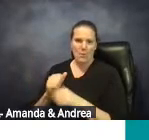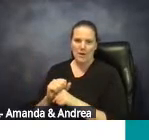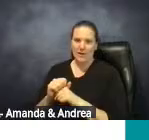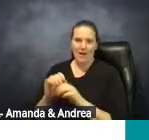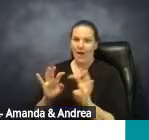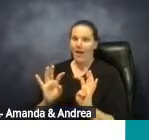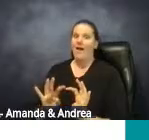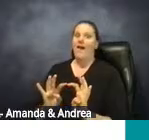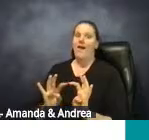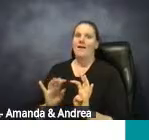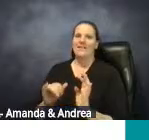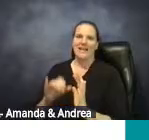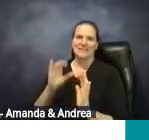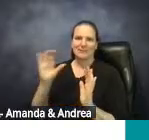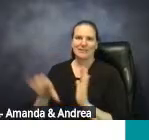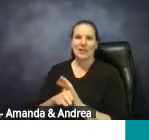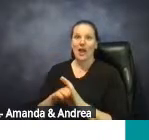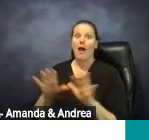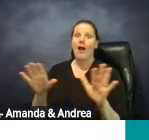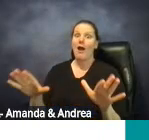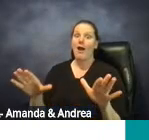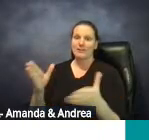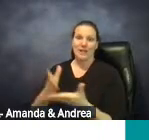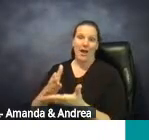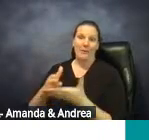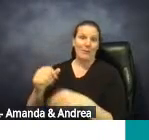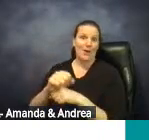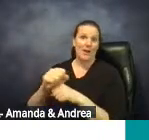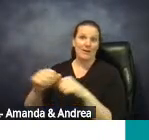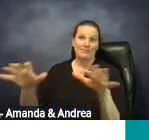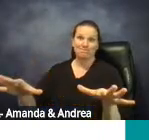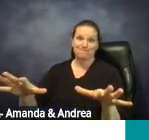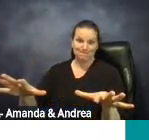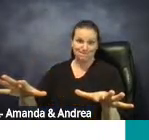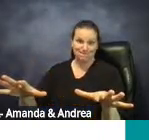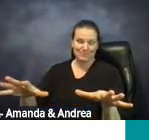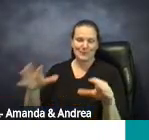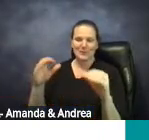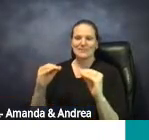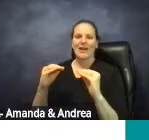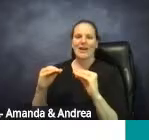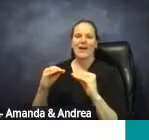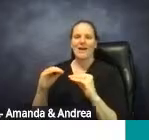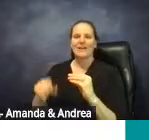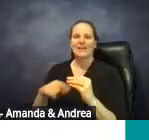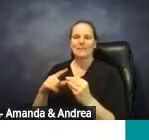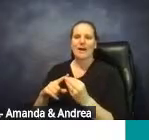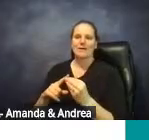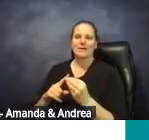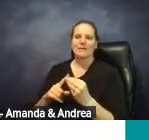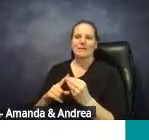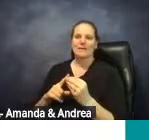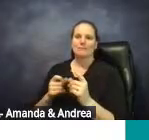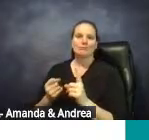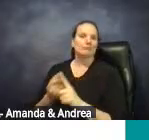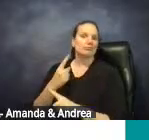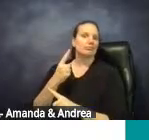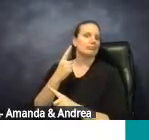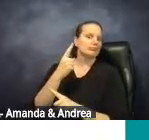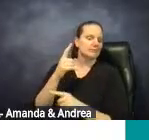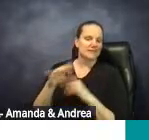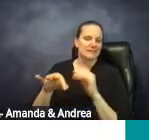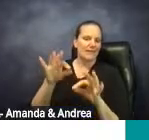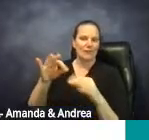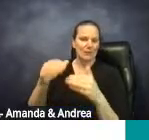actually this picture where I'm saying everyone stop work. And we taught them about the inadvertent discovery